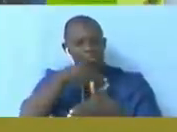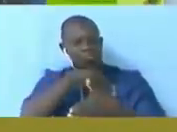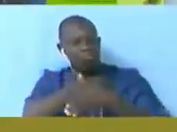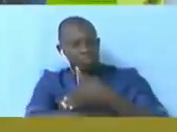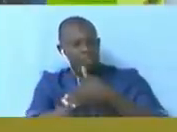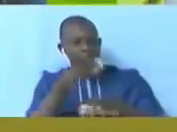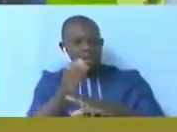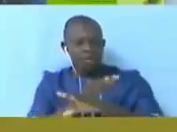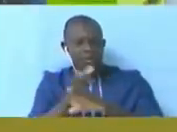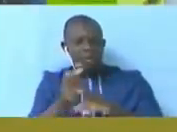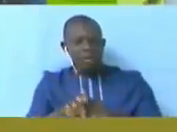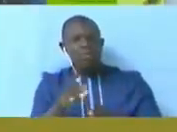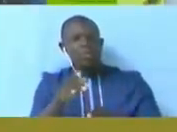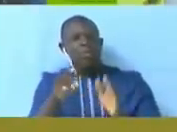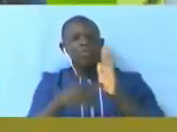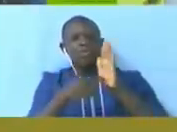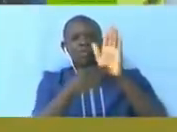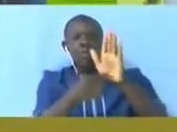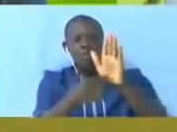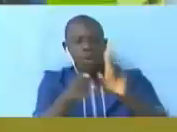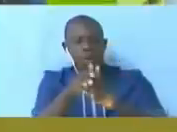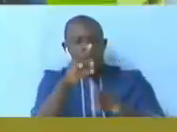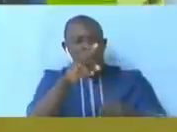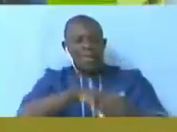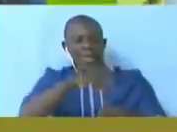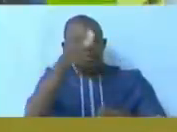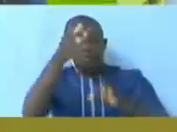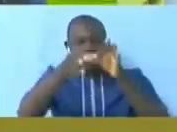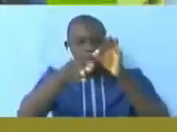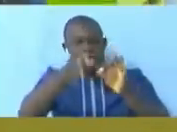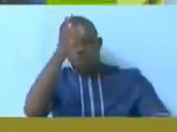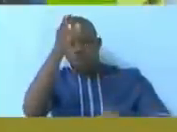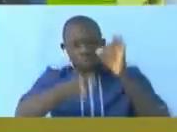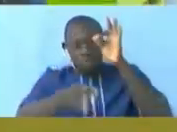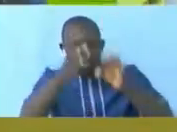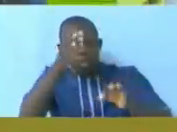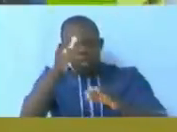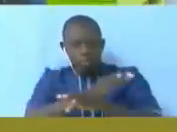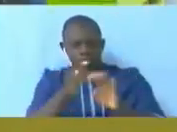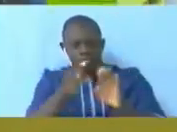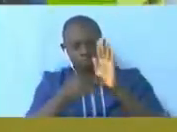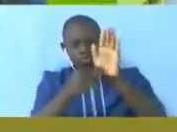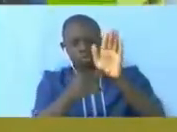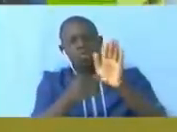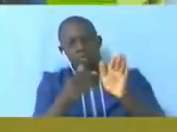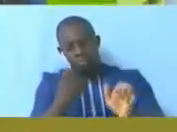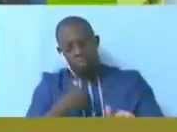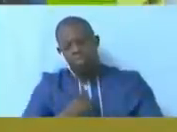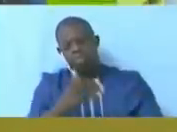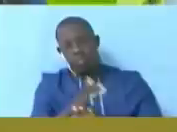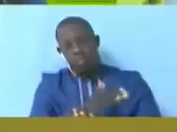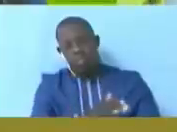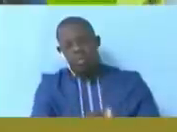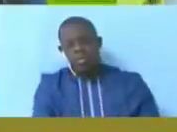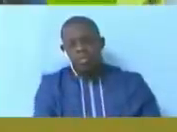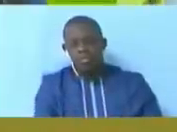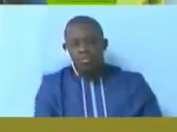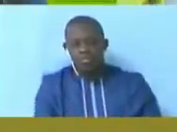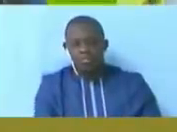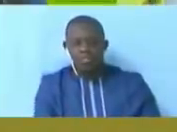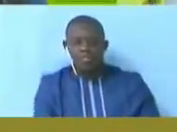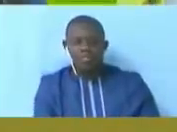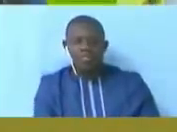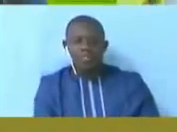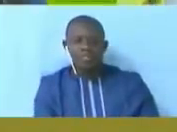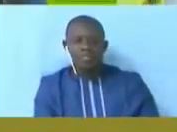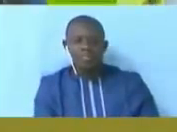camera anyingo men katita watu me be nyinin kaka yetajire ya men kela hanifo ya nyingo kati. Atatala jifo